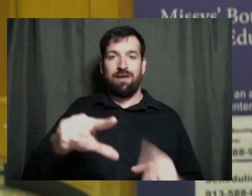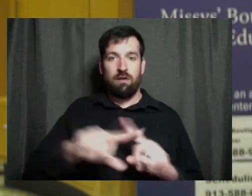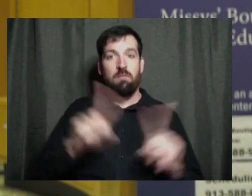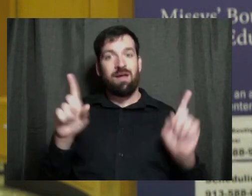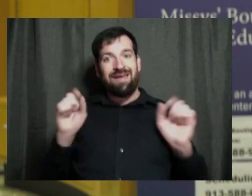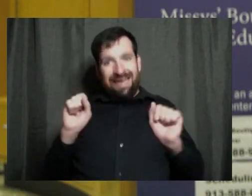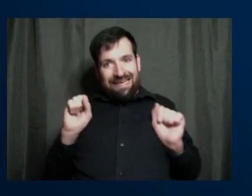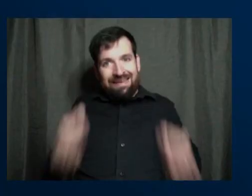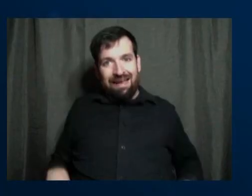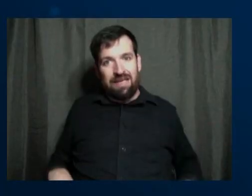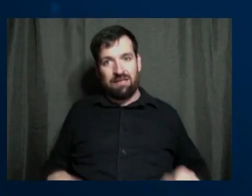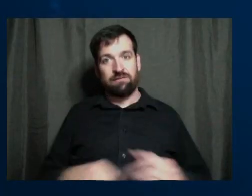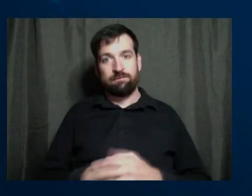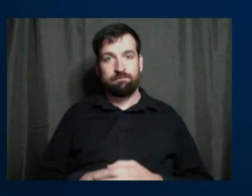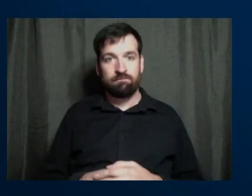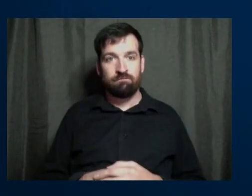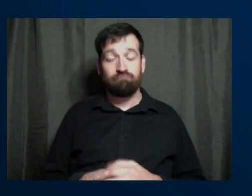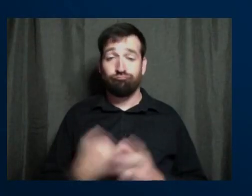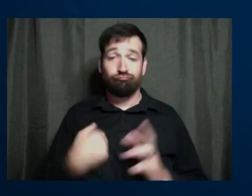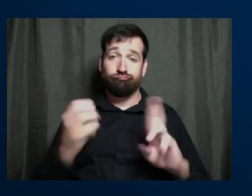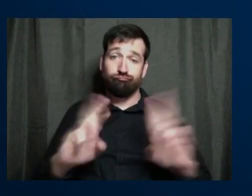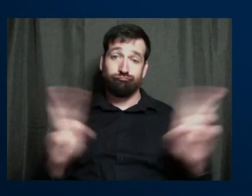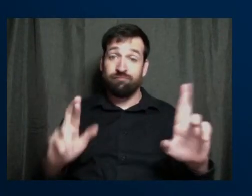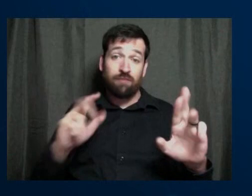that, and we welcome that.